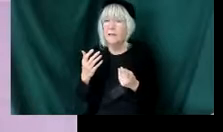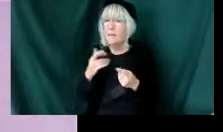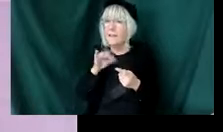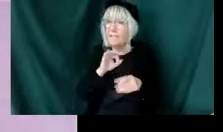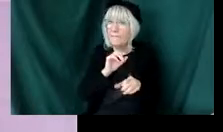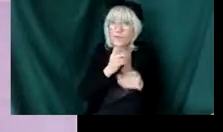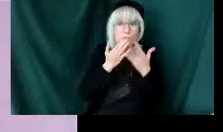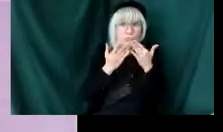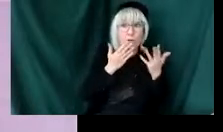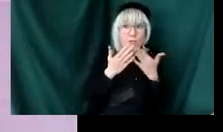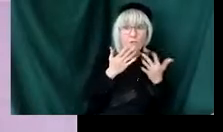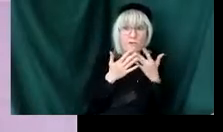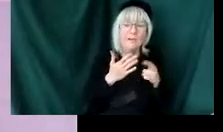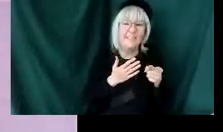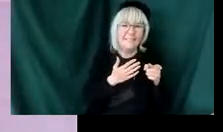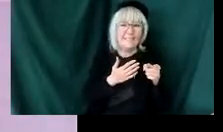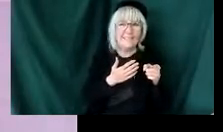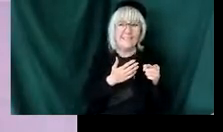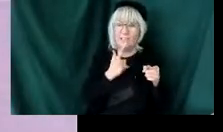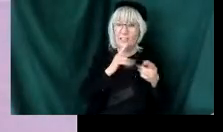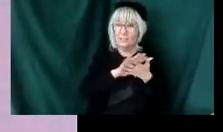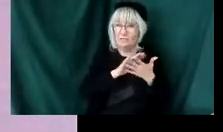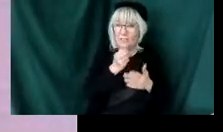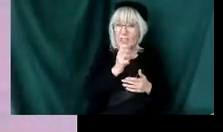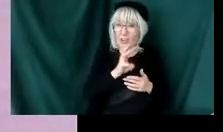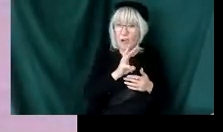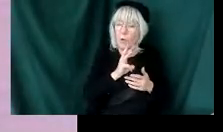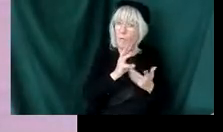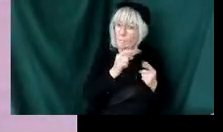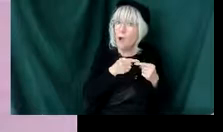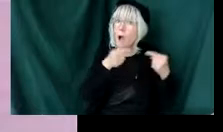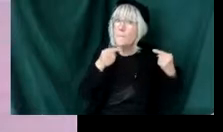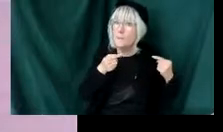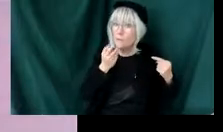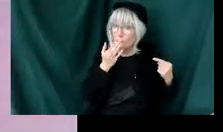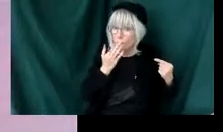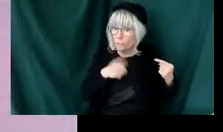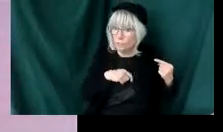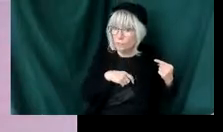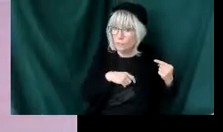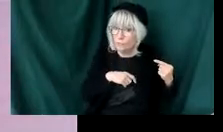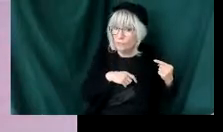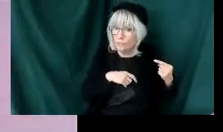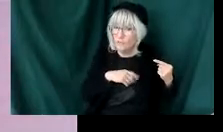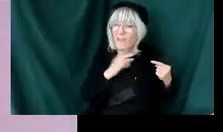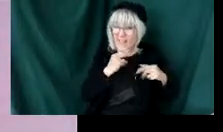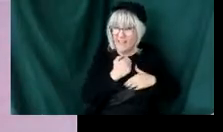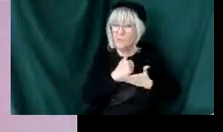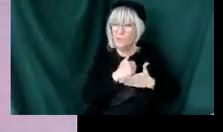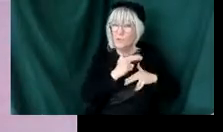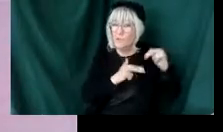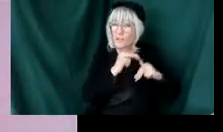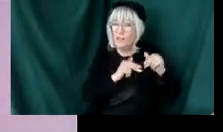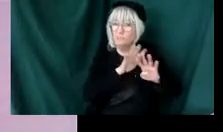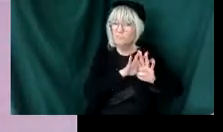with color, it's better if we can use like opposite colors to build up the shadows.